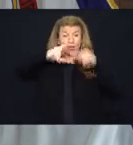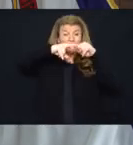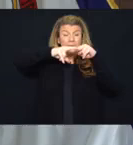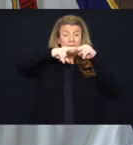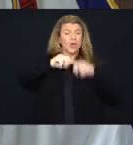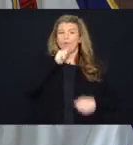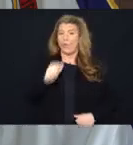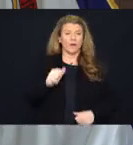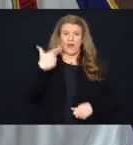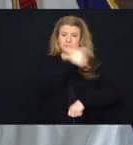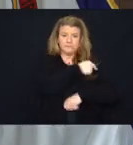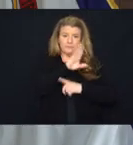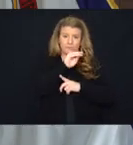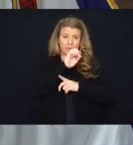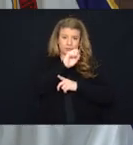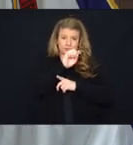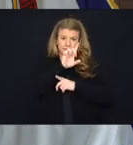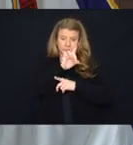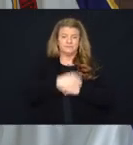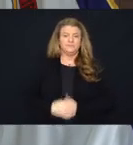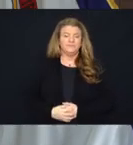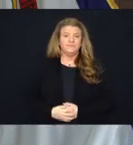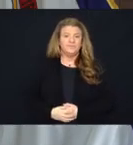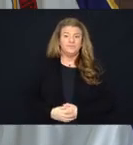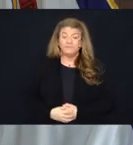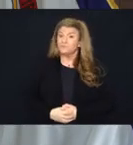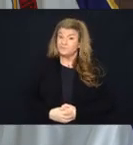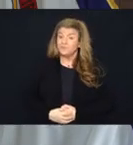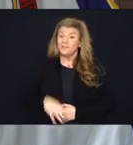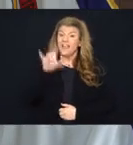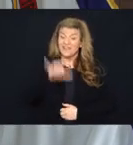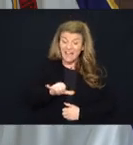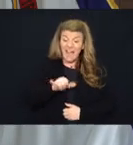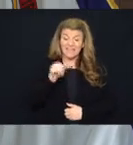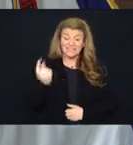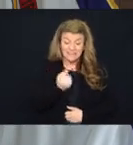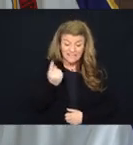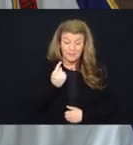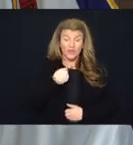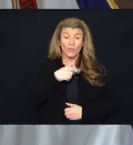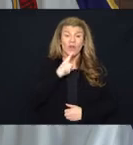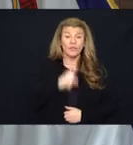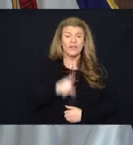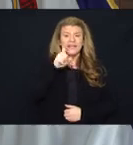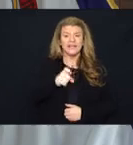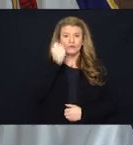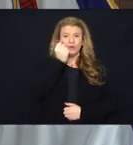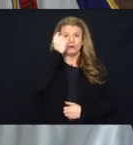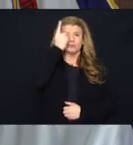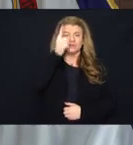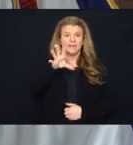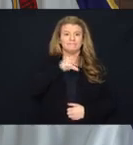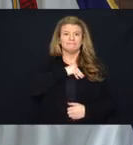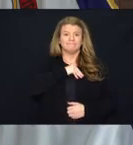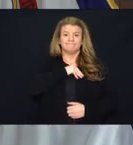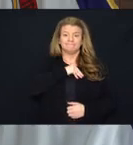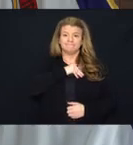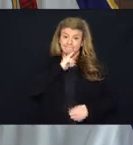not boosted. And absolutely, that is something that we really need to take to heart in a big, big